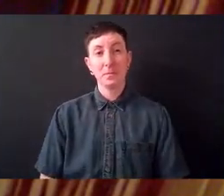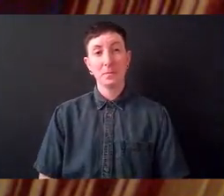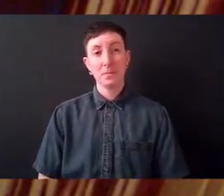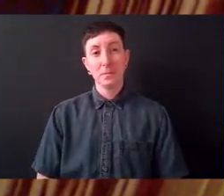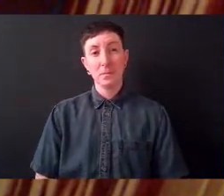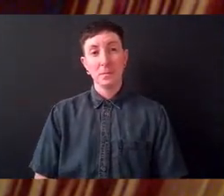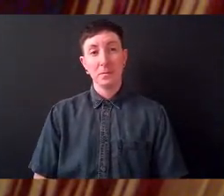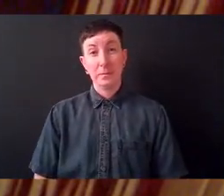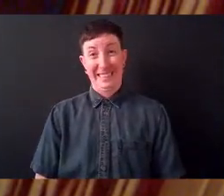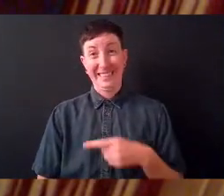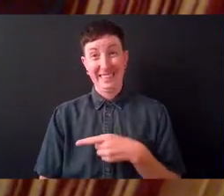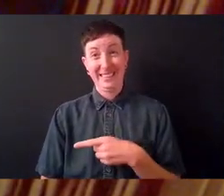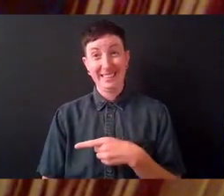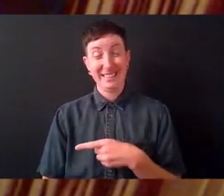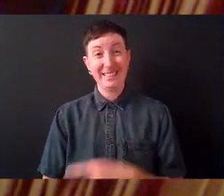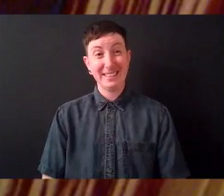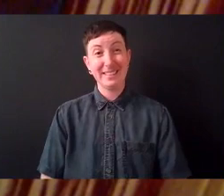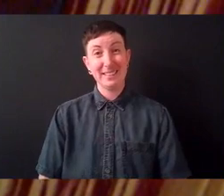Just folding them down.